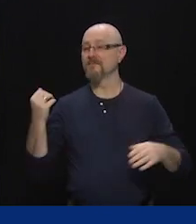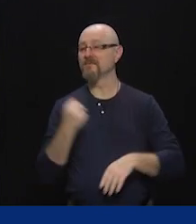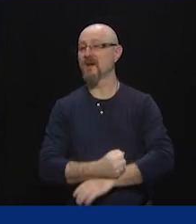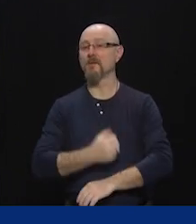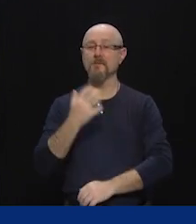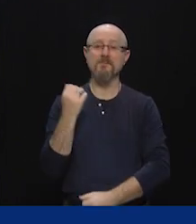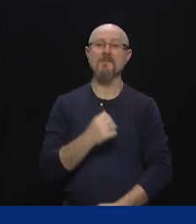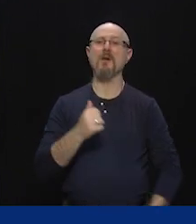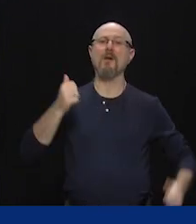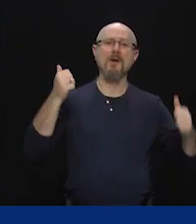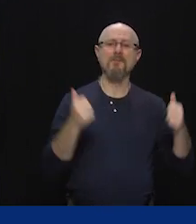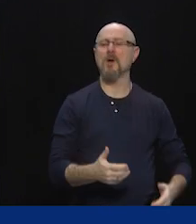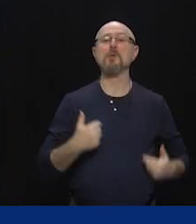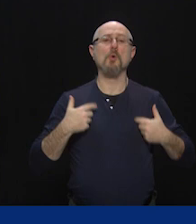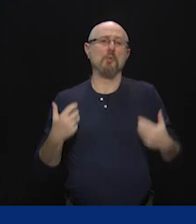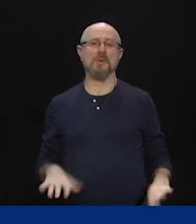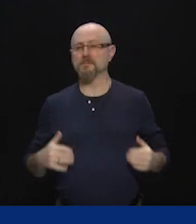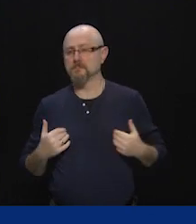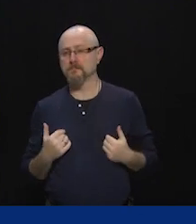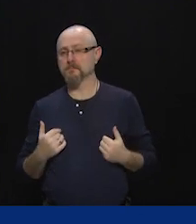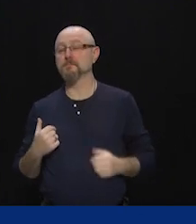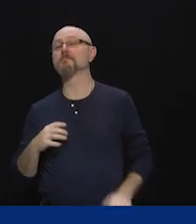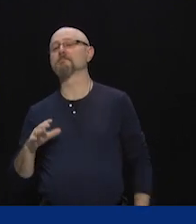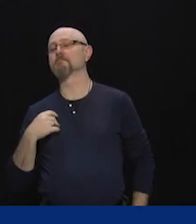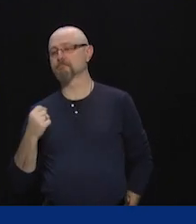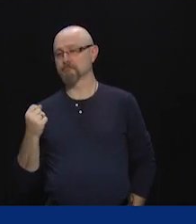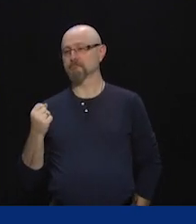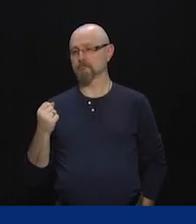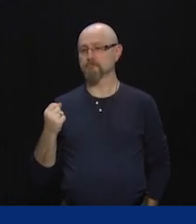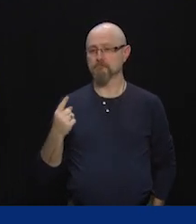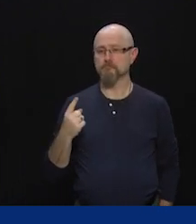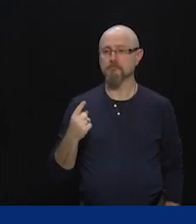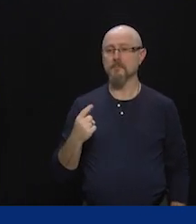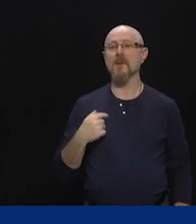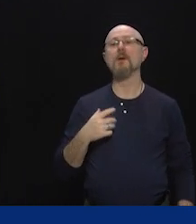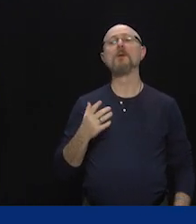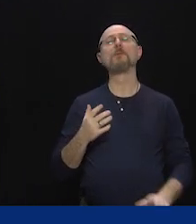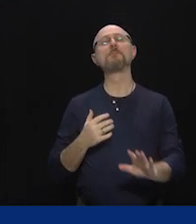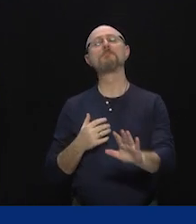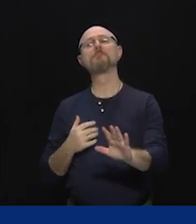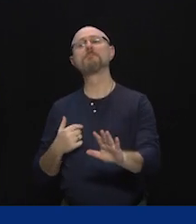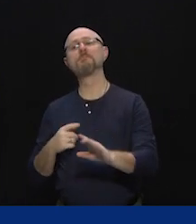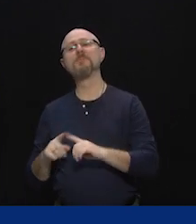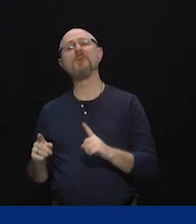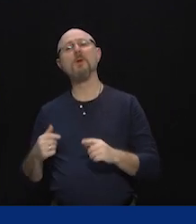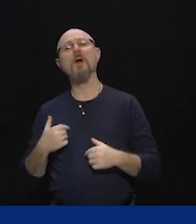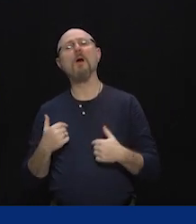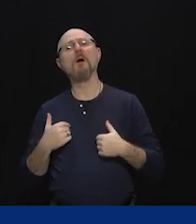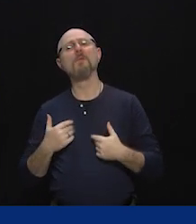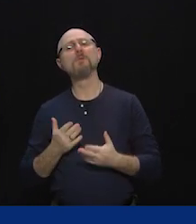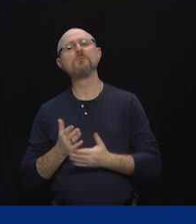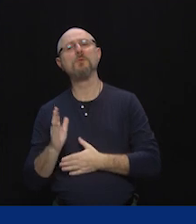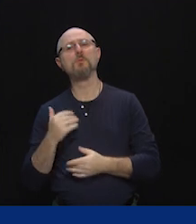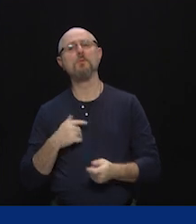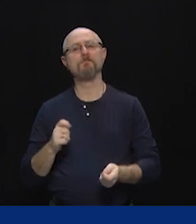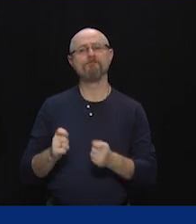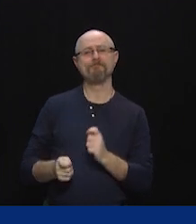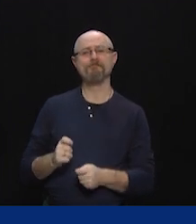setbacks. However, I'll always reserve the right to take a different action if circumstances warrant